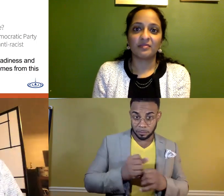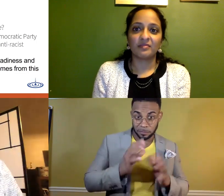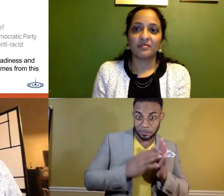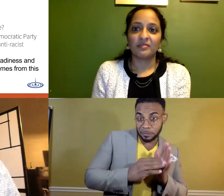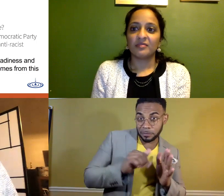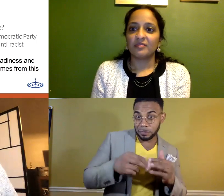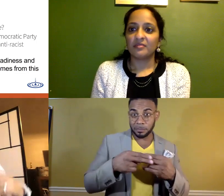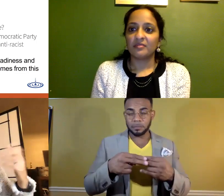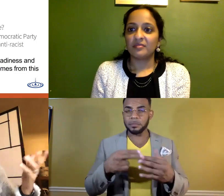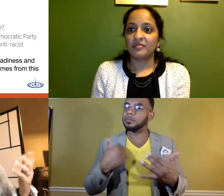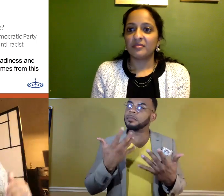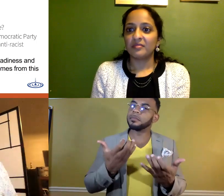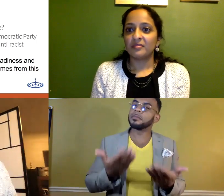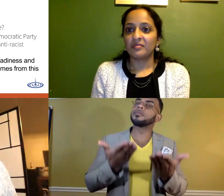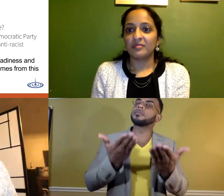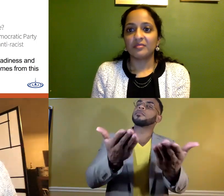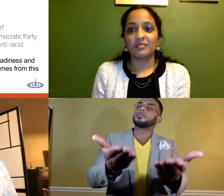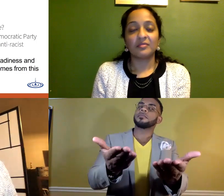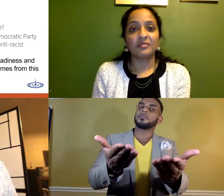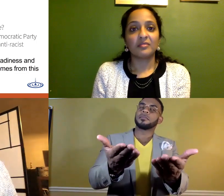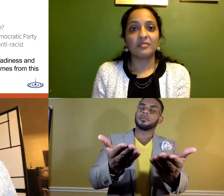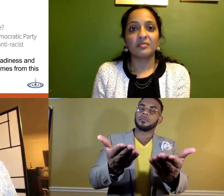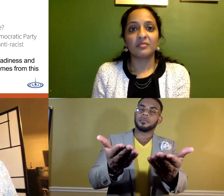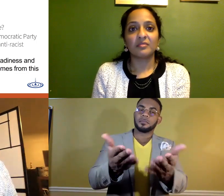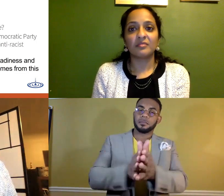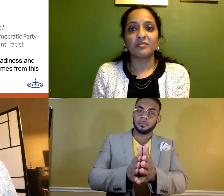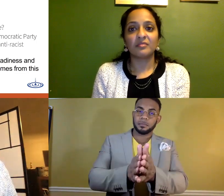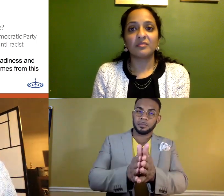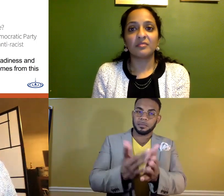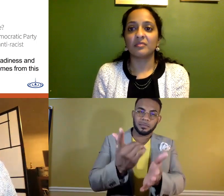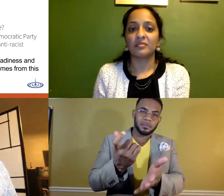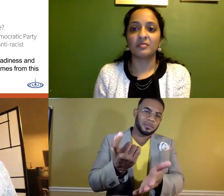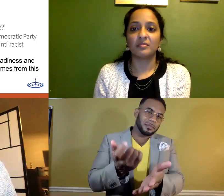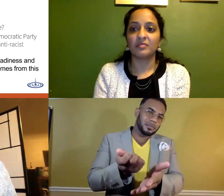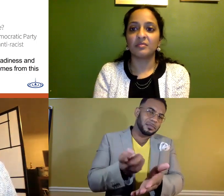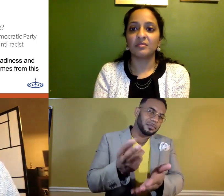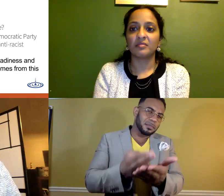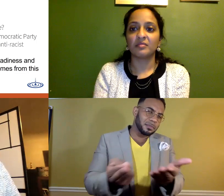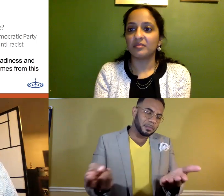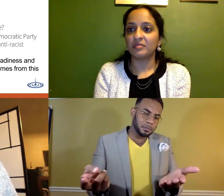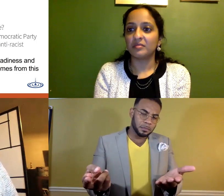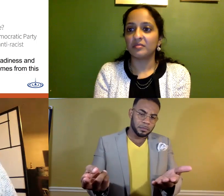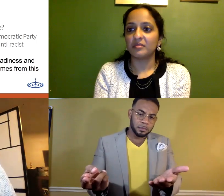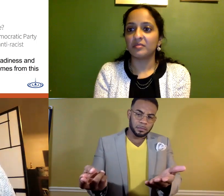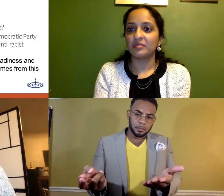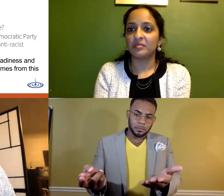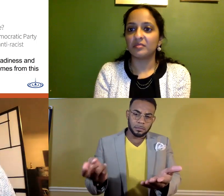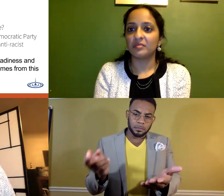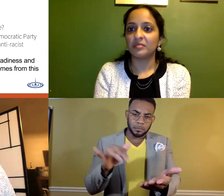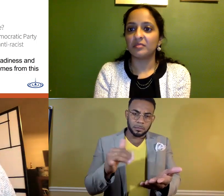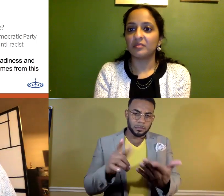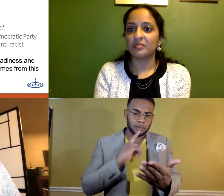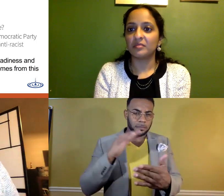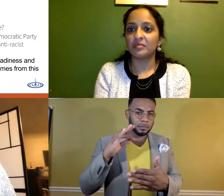of this? We wanted to offer to you just a couple of resources that might